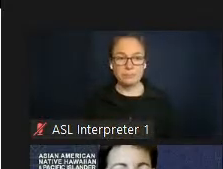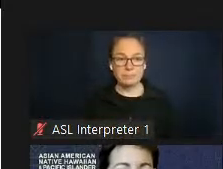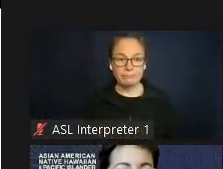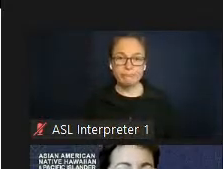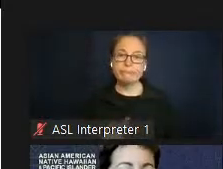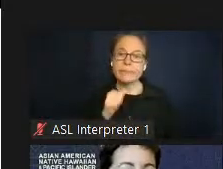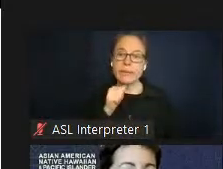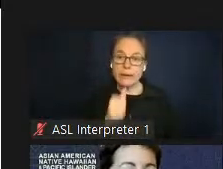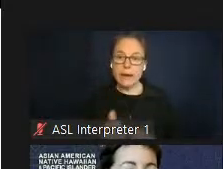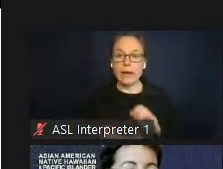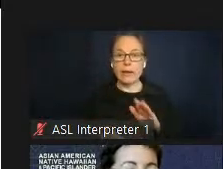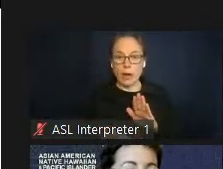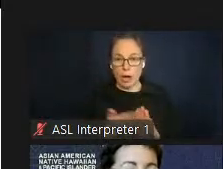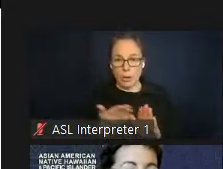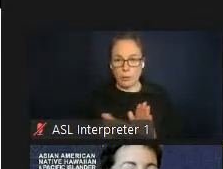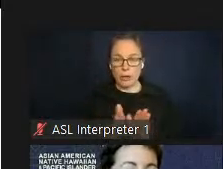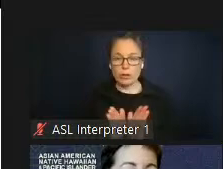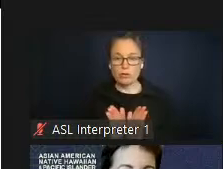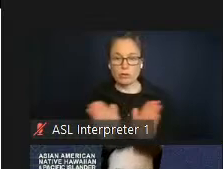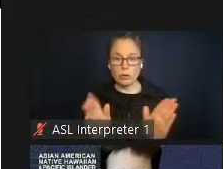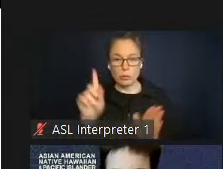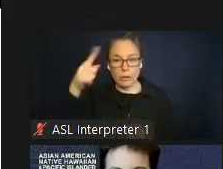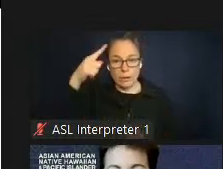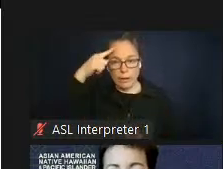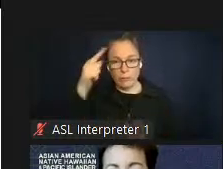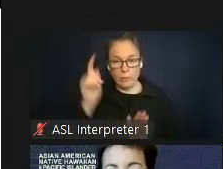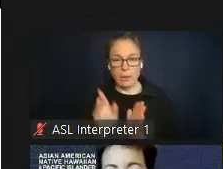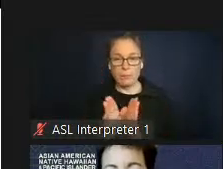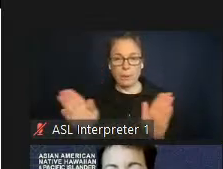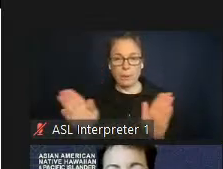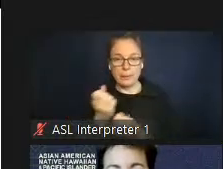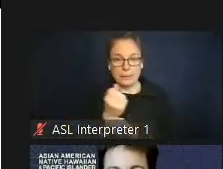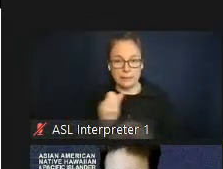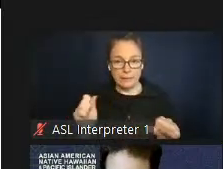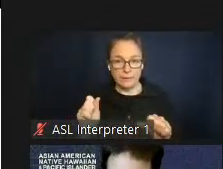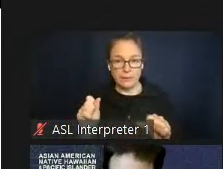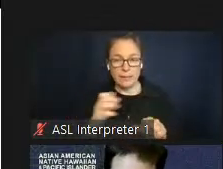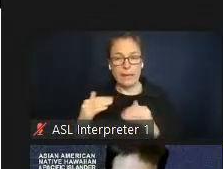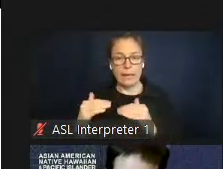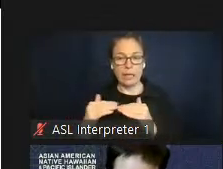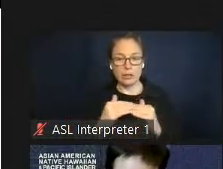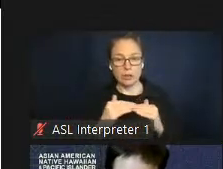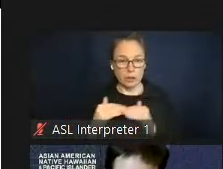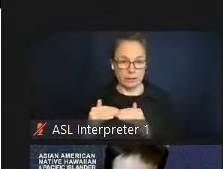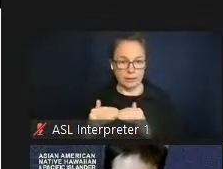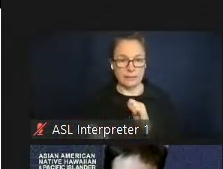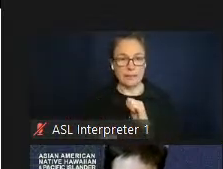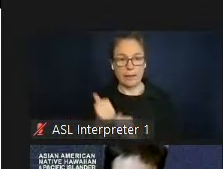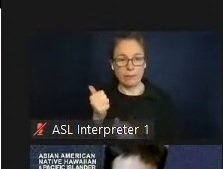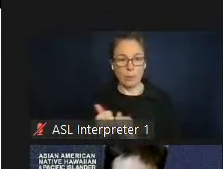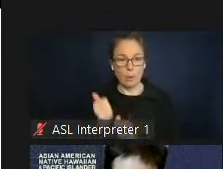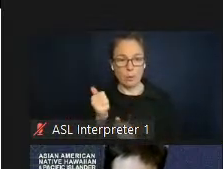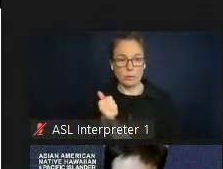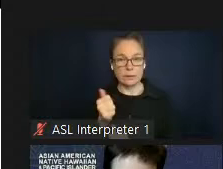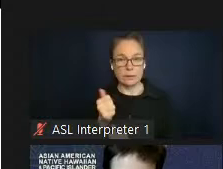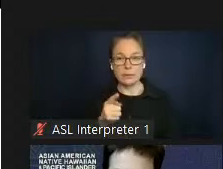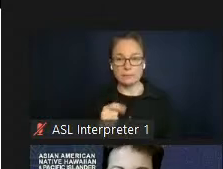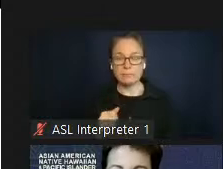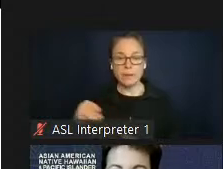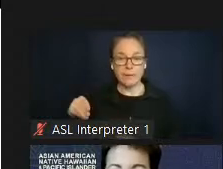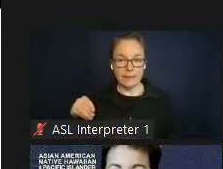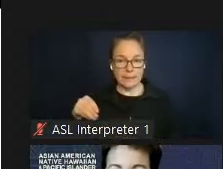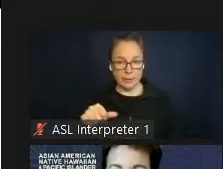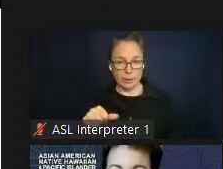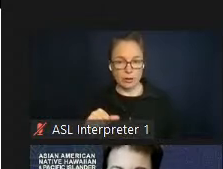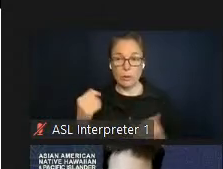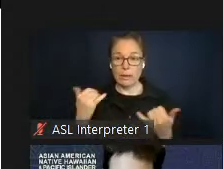Non-operating, general government, and public safety and justice make up the bulk of all of the expenditures. This year,